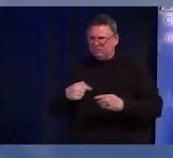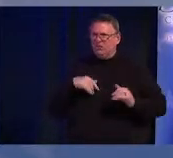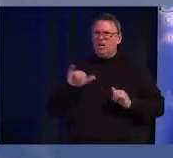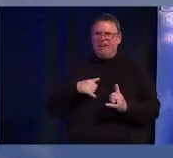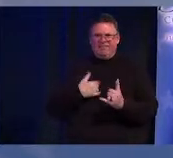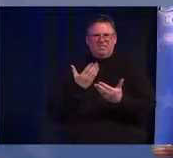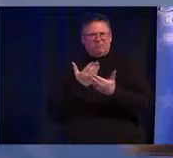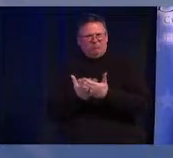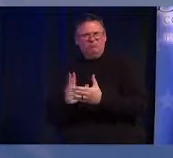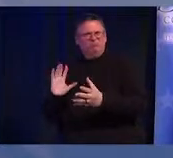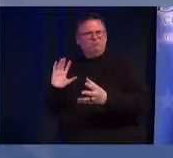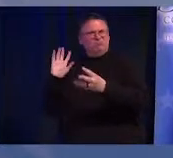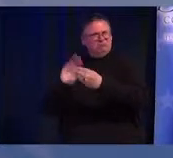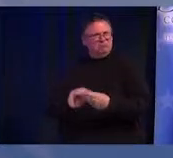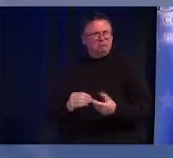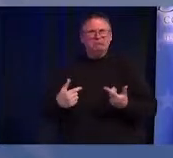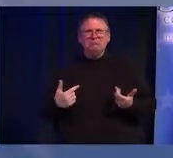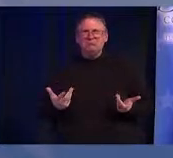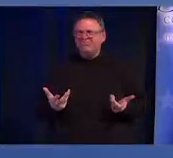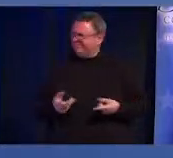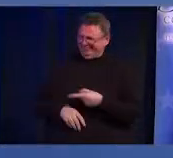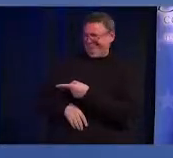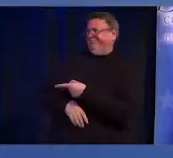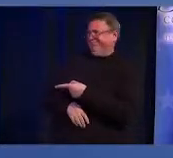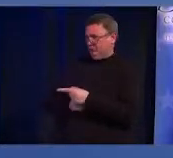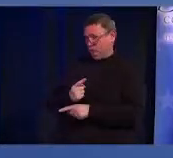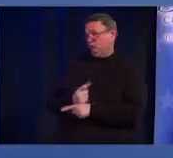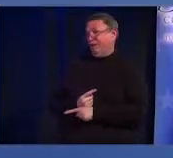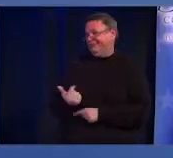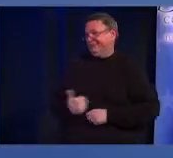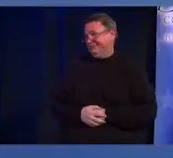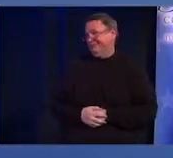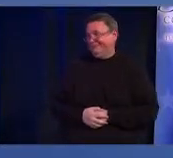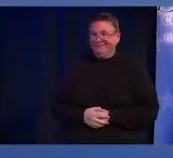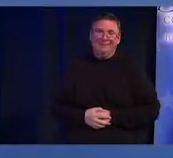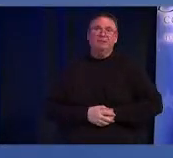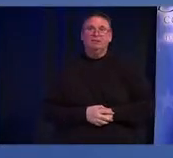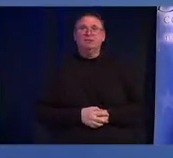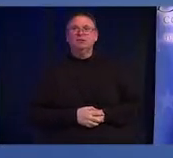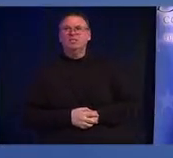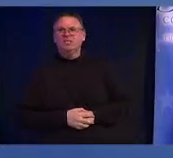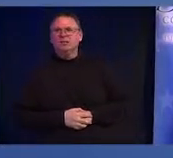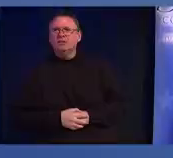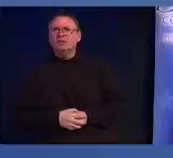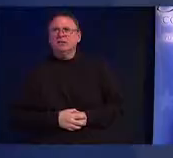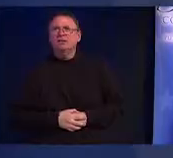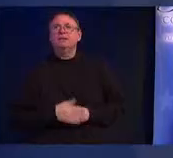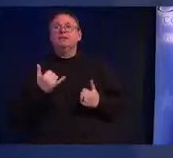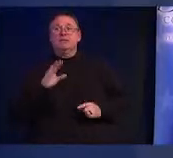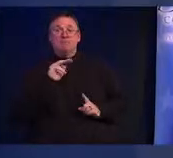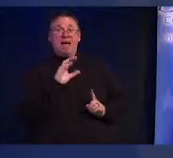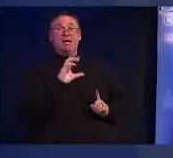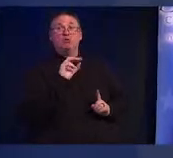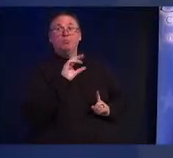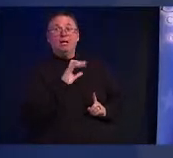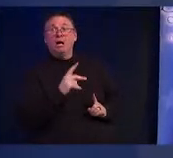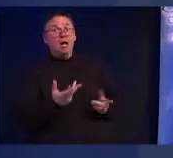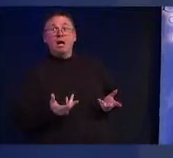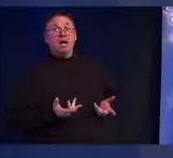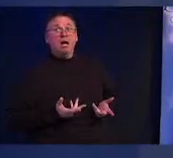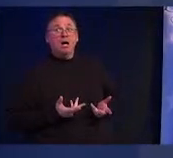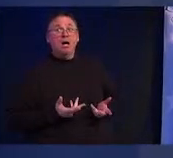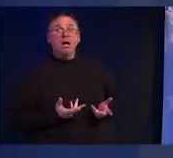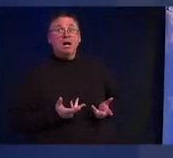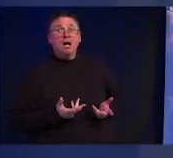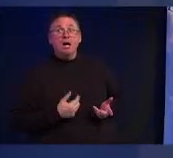record of doing. She does not. Thank you. Ms. McCormick, you have 30 seconds for rebuttal. Yeah, there is no question that Micah Beckwith